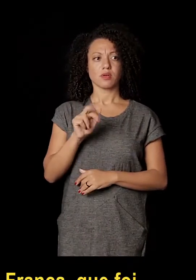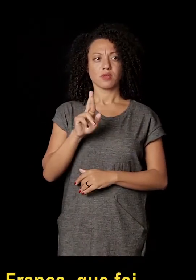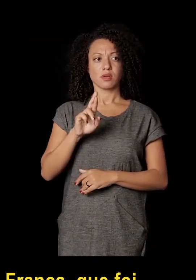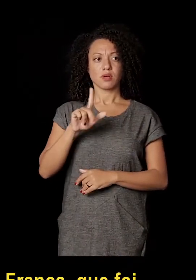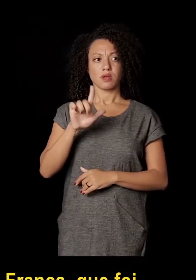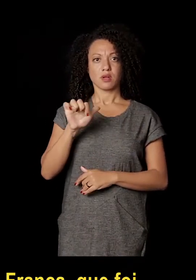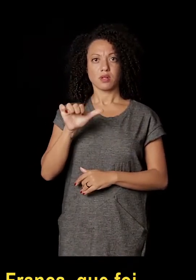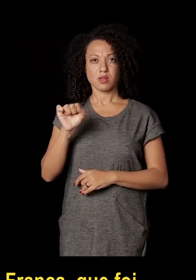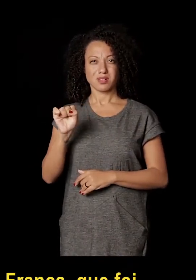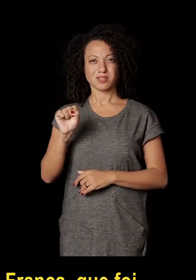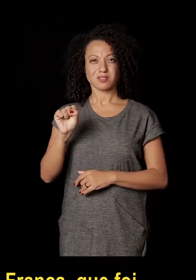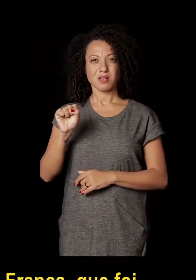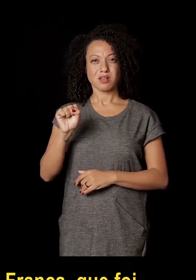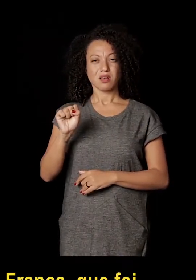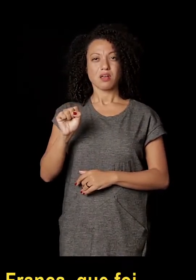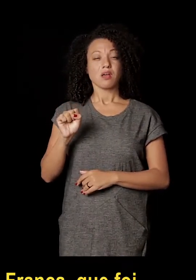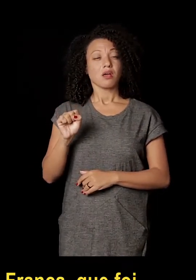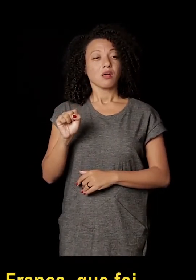France, which is the first